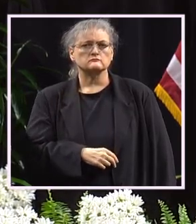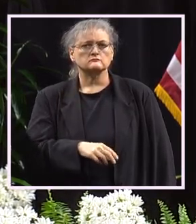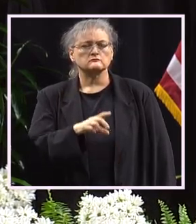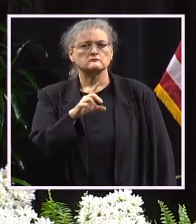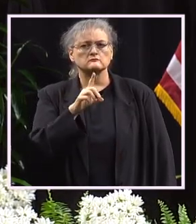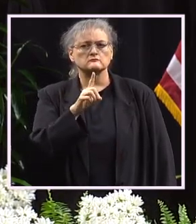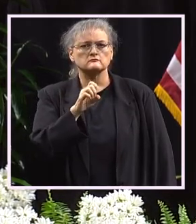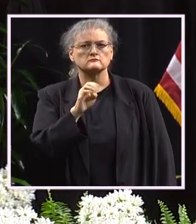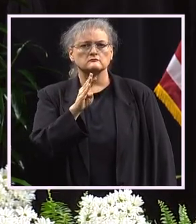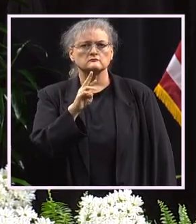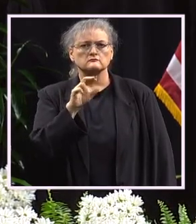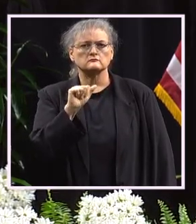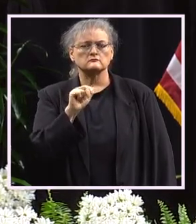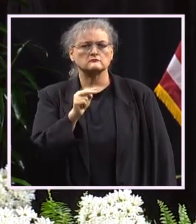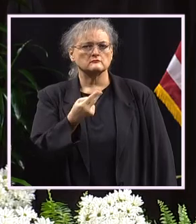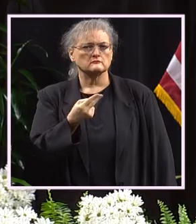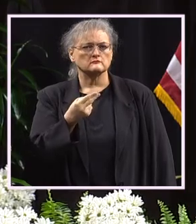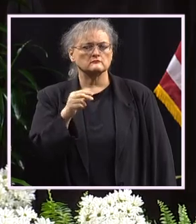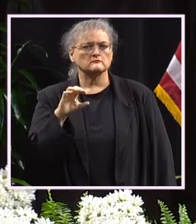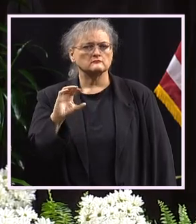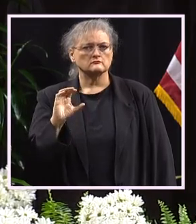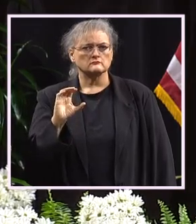Deborah A. Carmona.